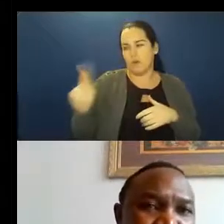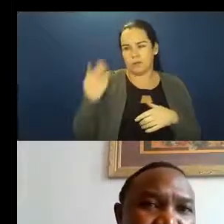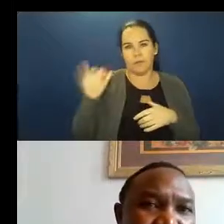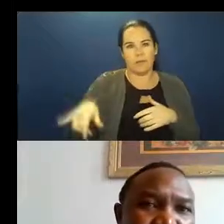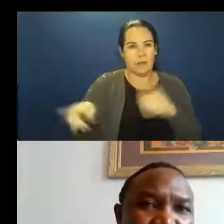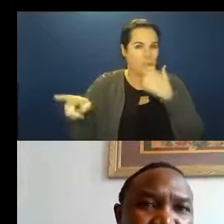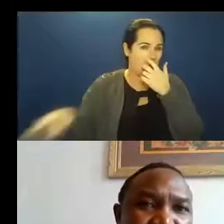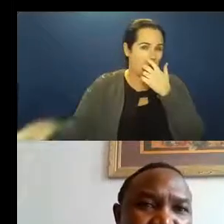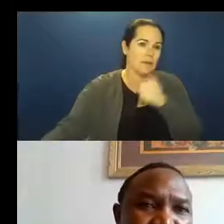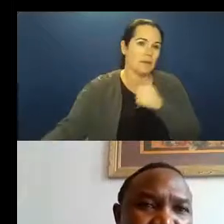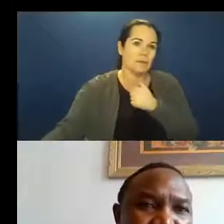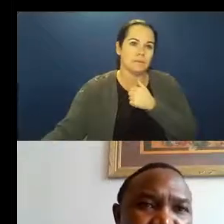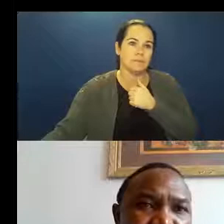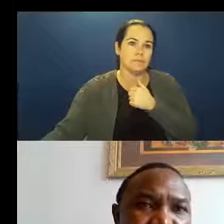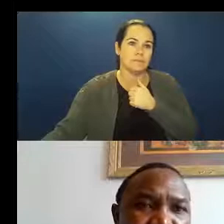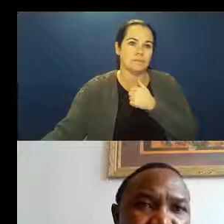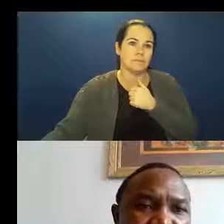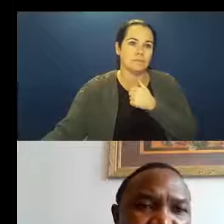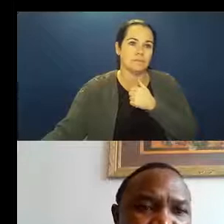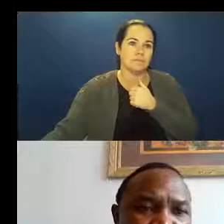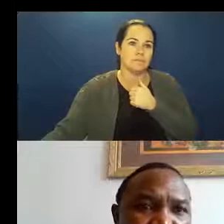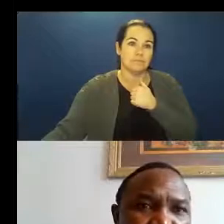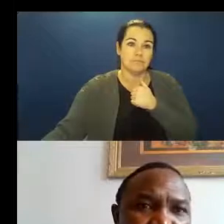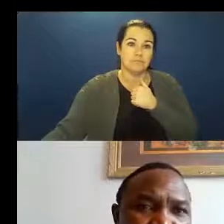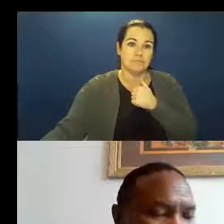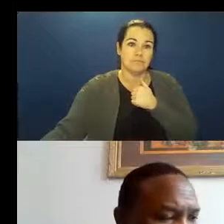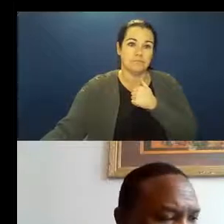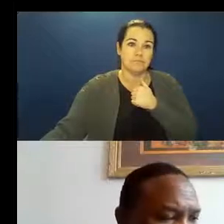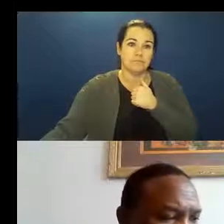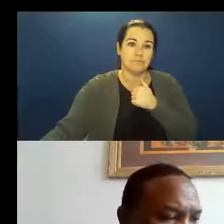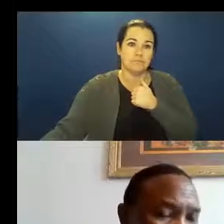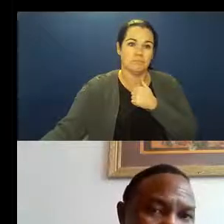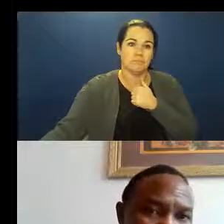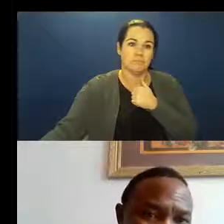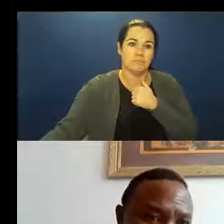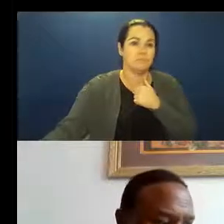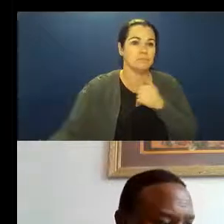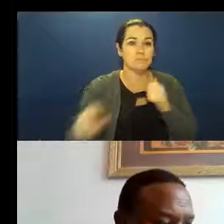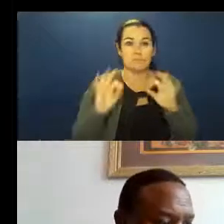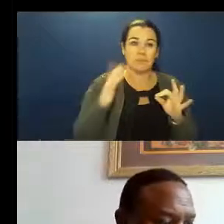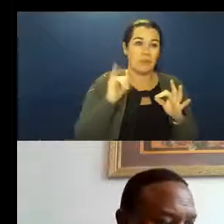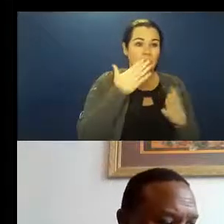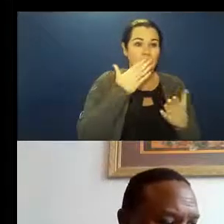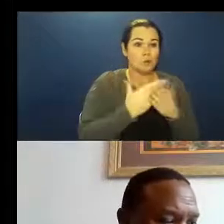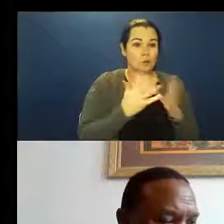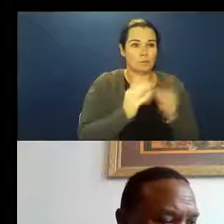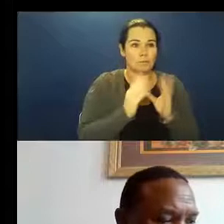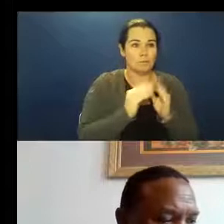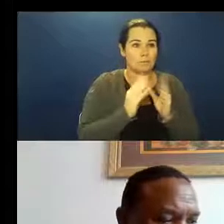missing. So thank you. So it was a very good meeting. We're looking